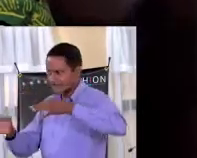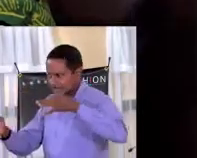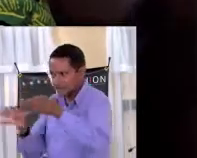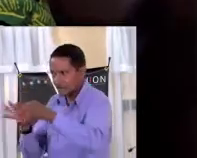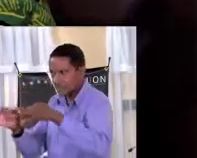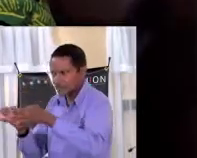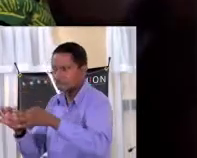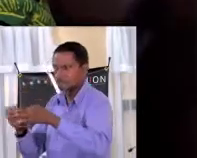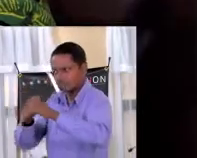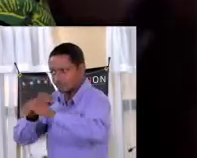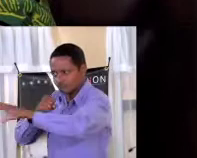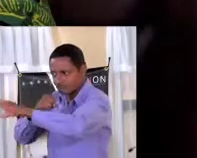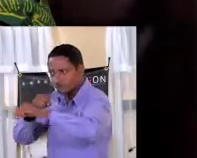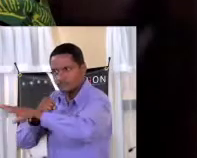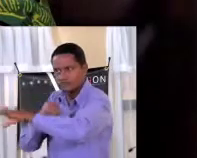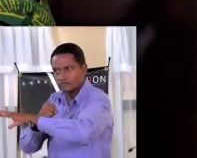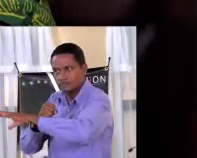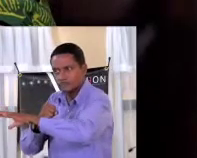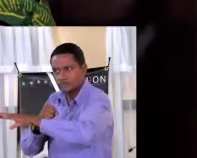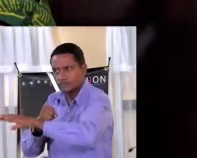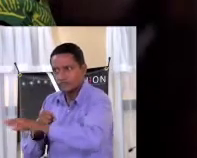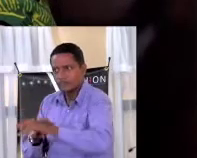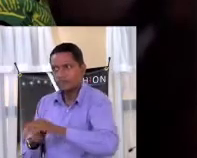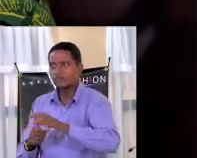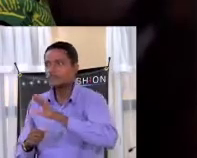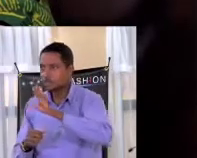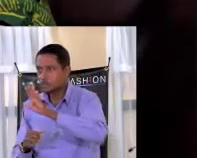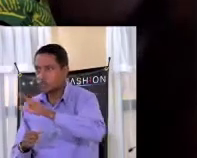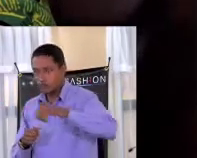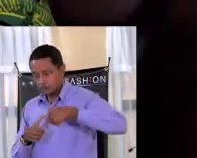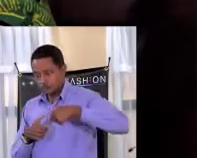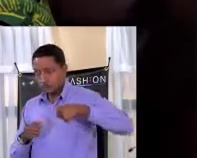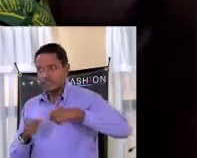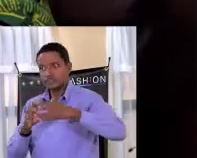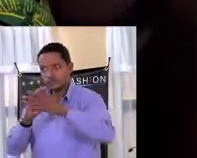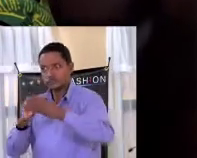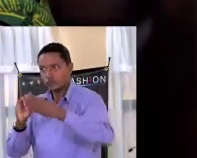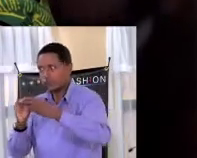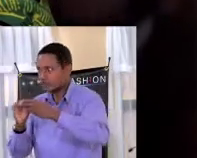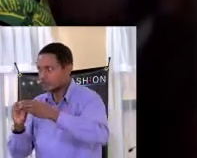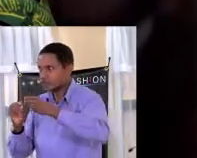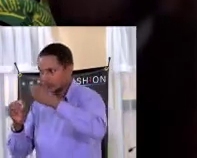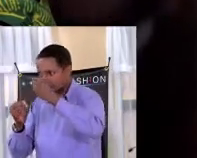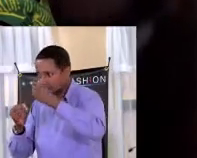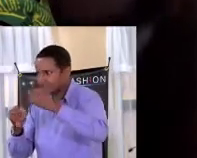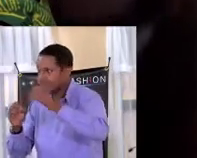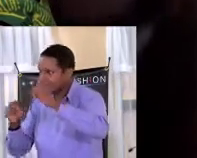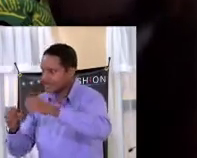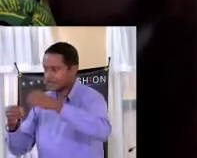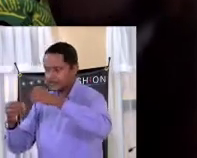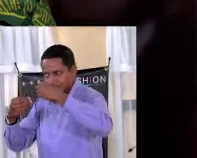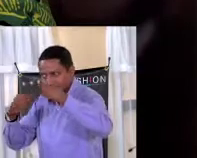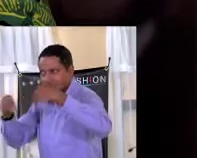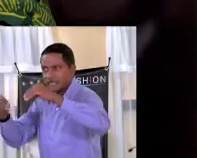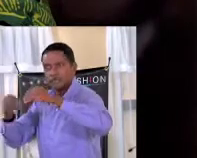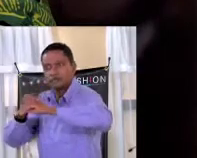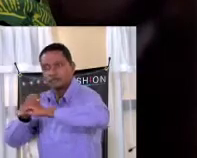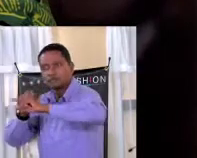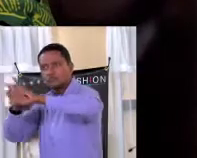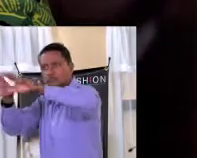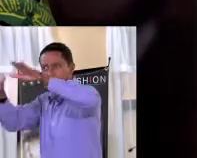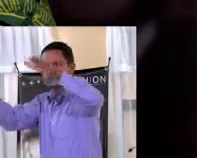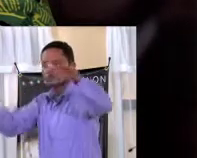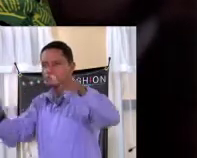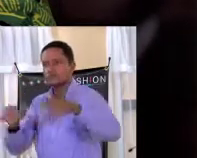also allowing your brand story to be relevant to a wider market. We as designers and as Caribbean